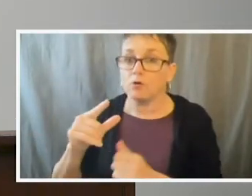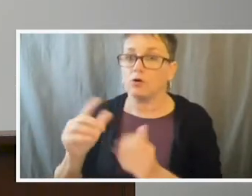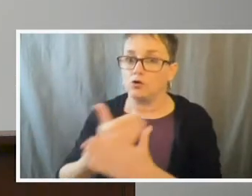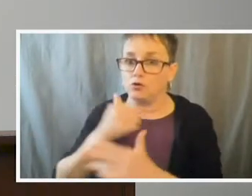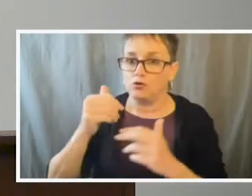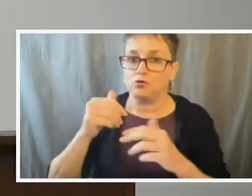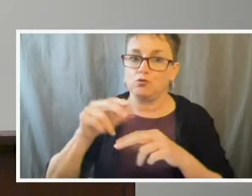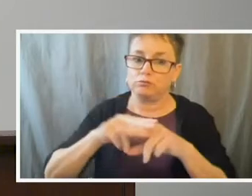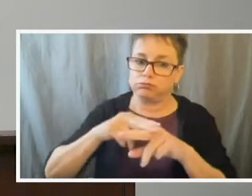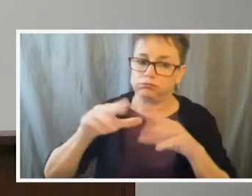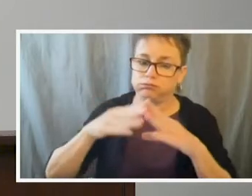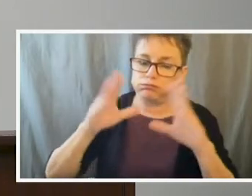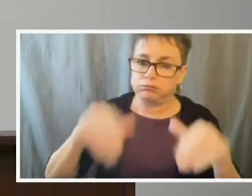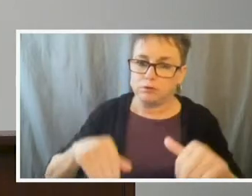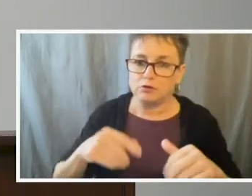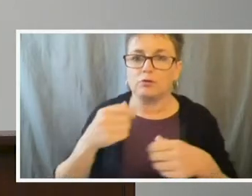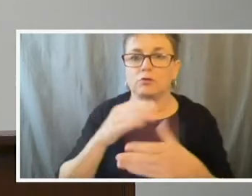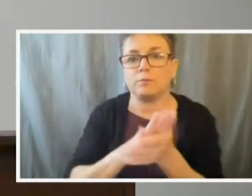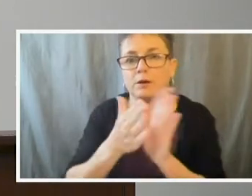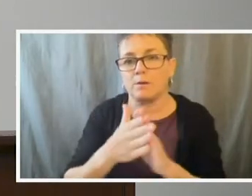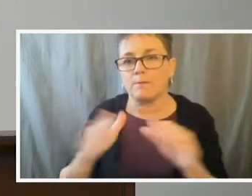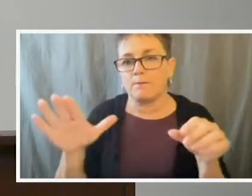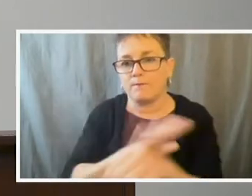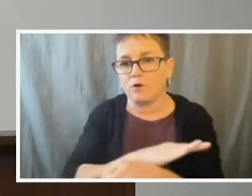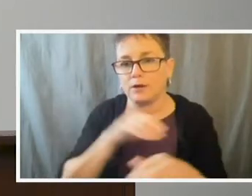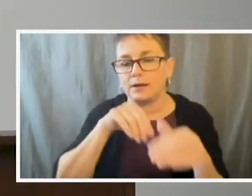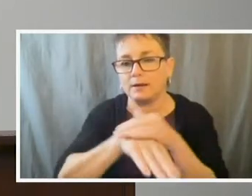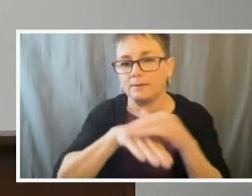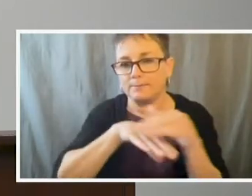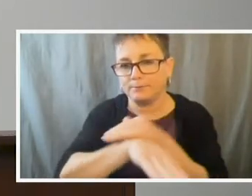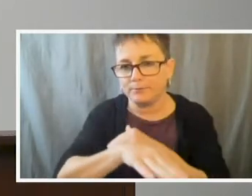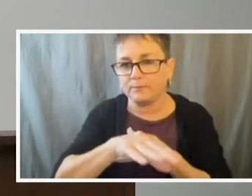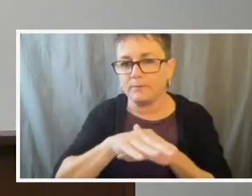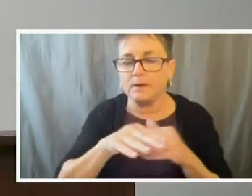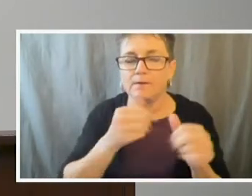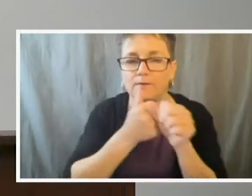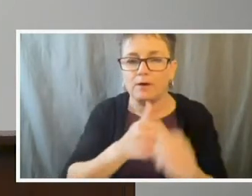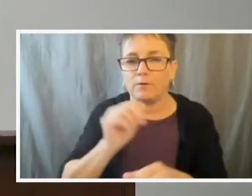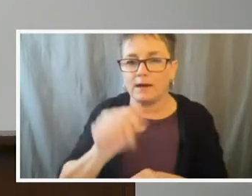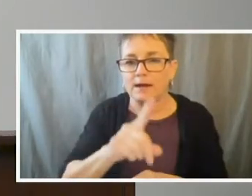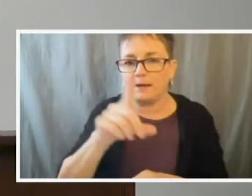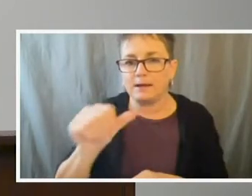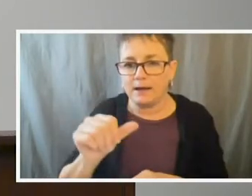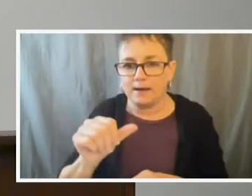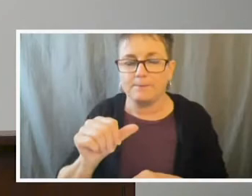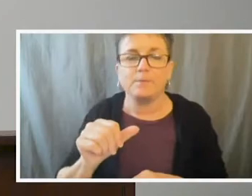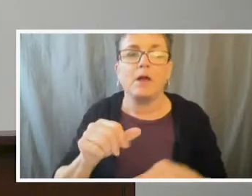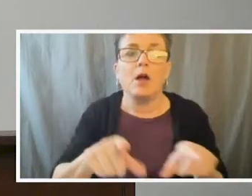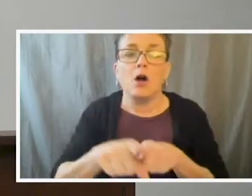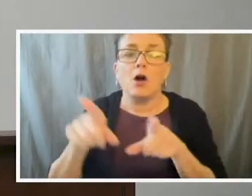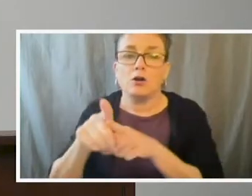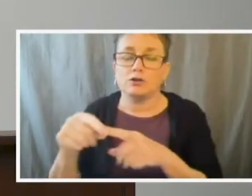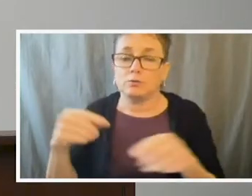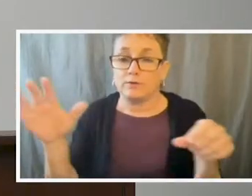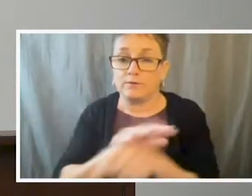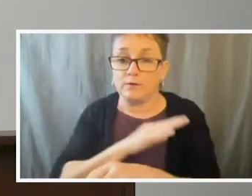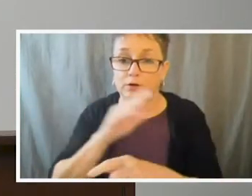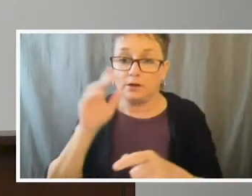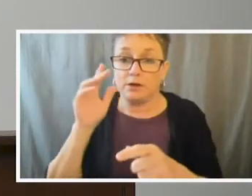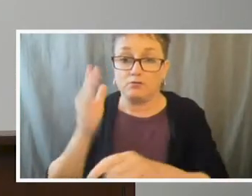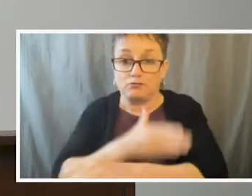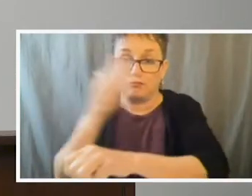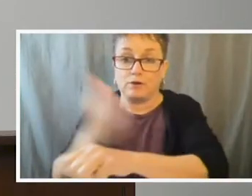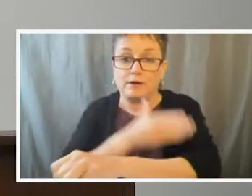fully ADA accessible, providing enhanced options and mobility for people with disabilities. We also completely renovate and expand the